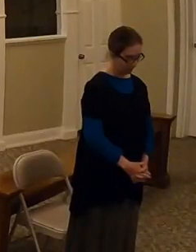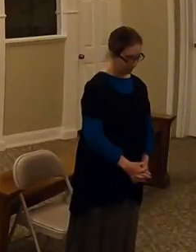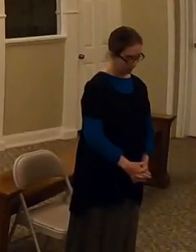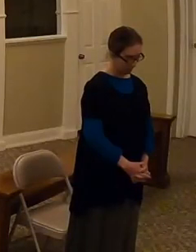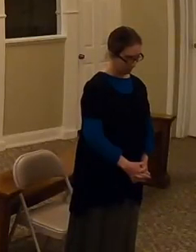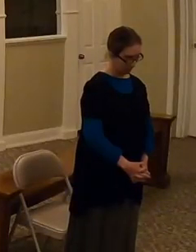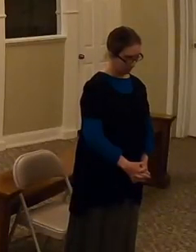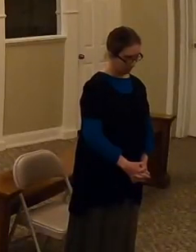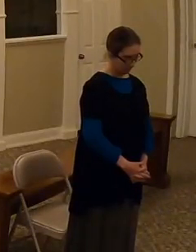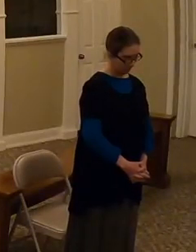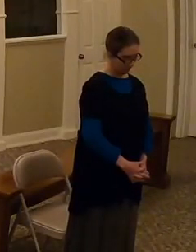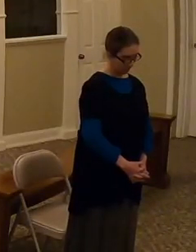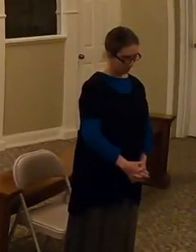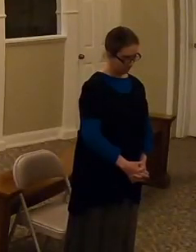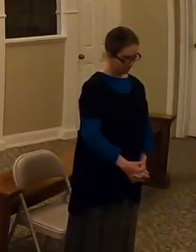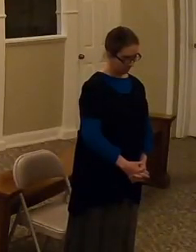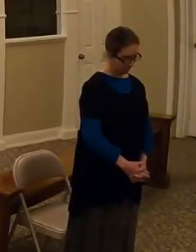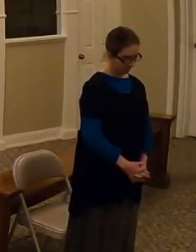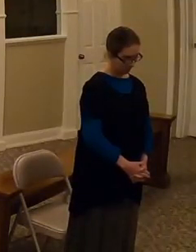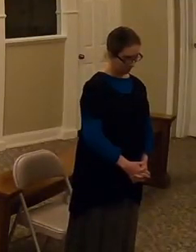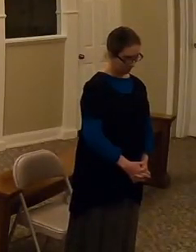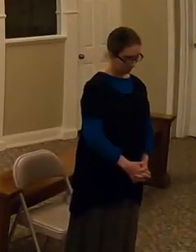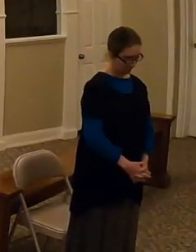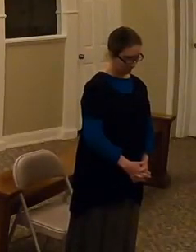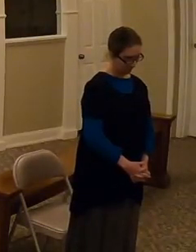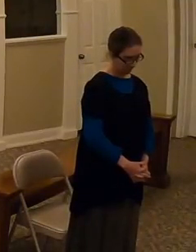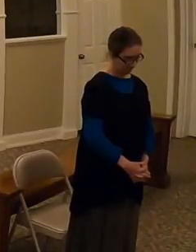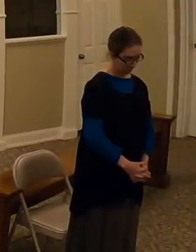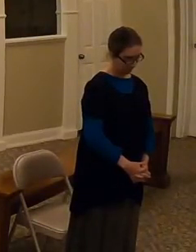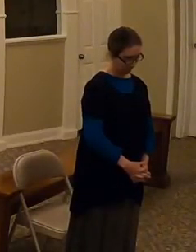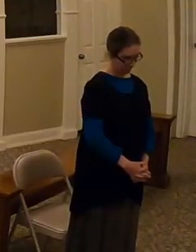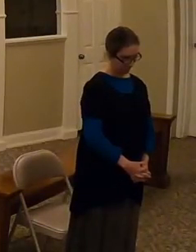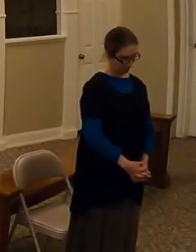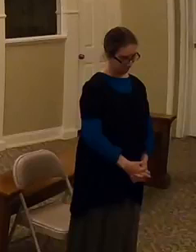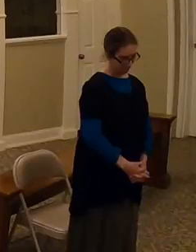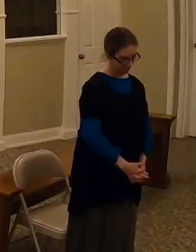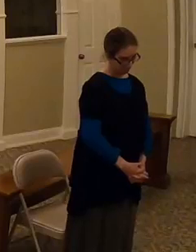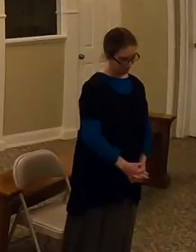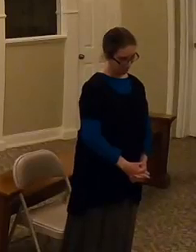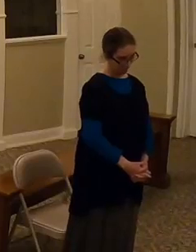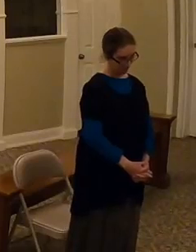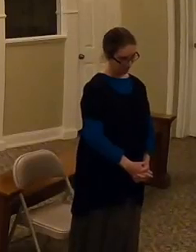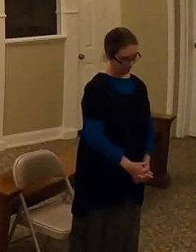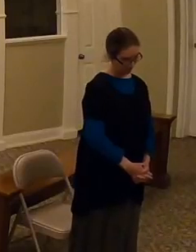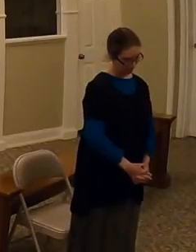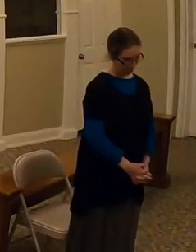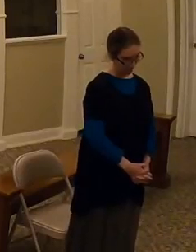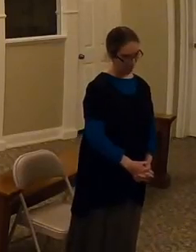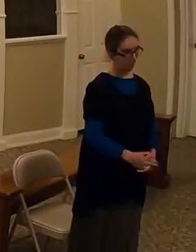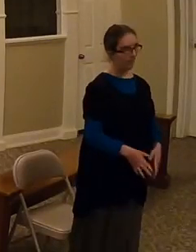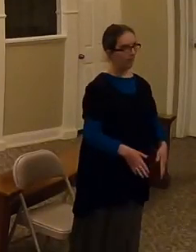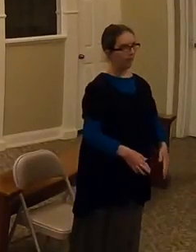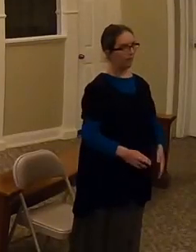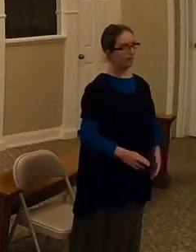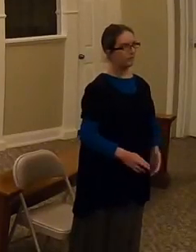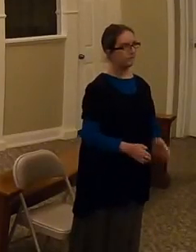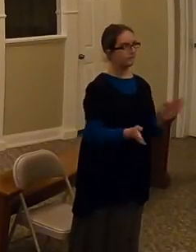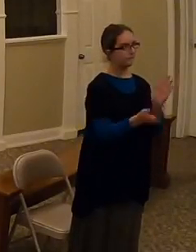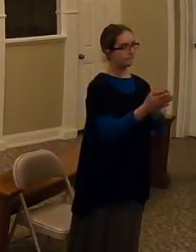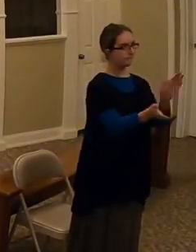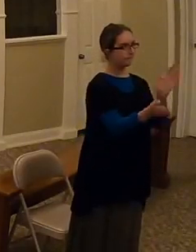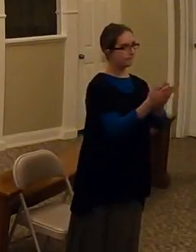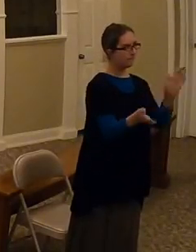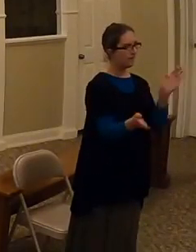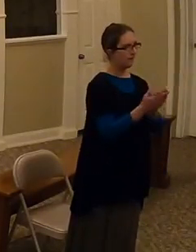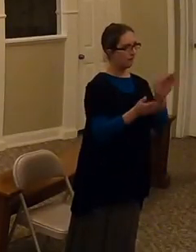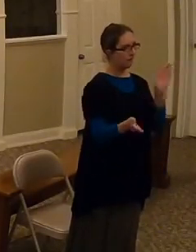You want this church to have and this city to have, God. Lord, we give You glory and honor and praise. Come on, let's lift Him up right now. My God,